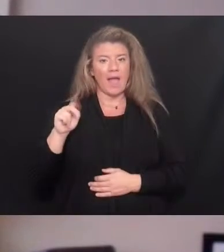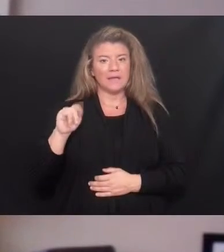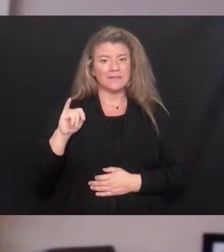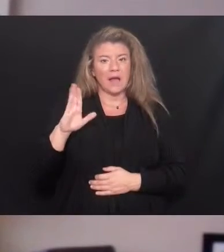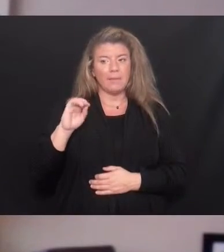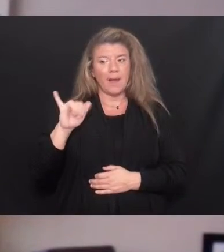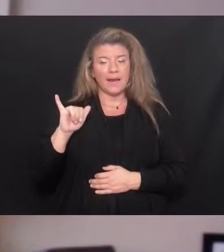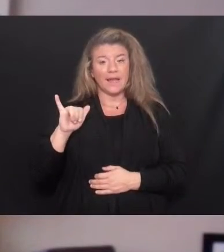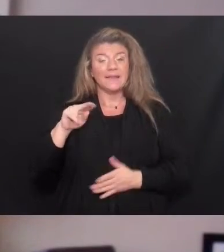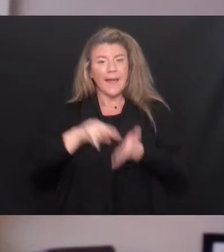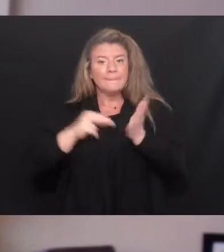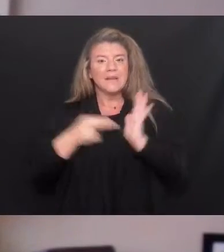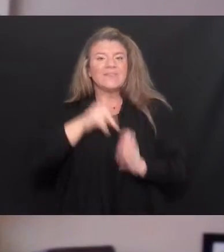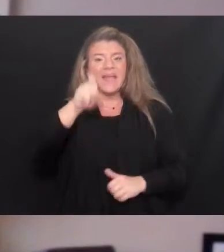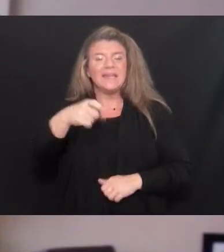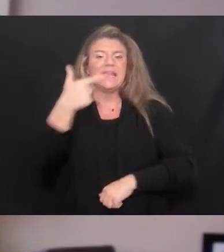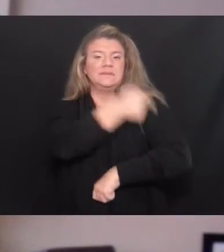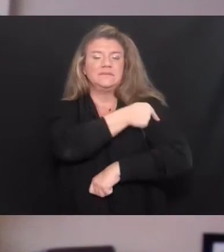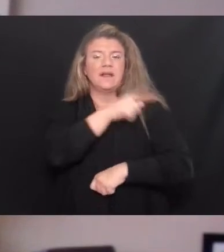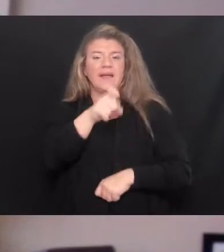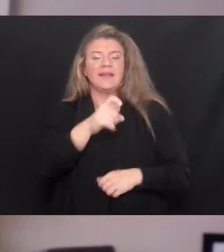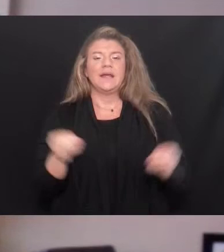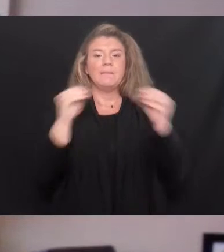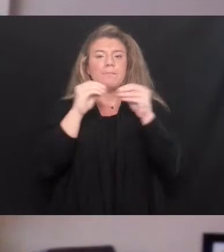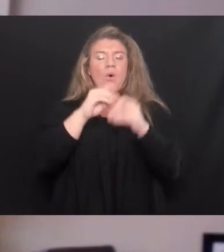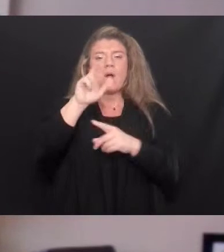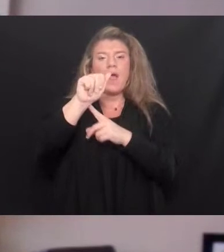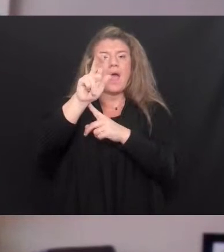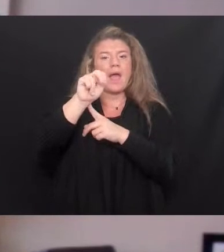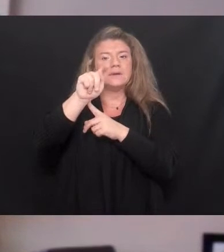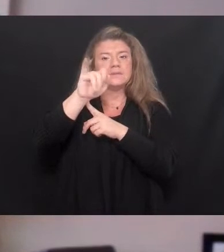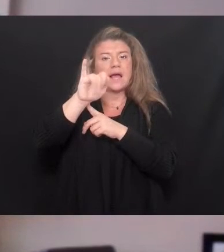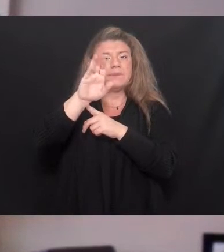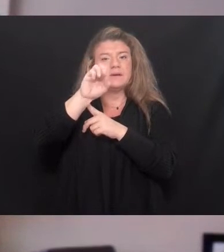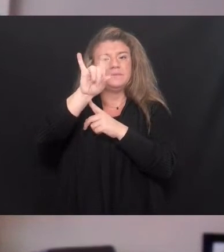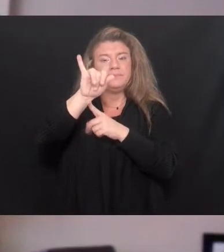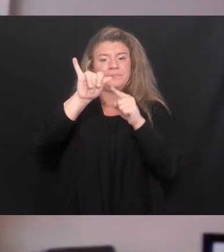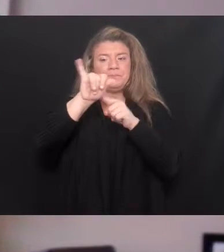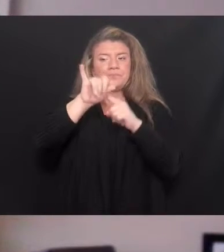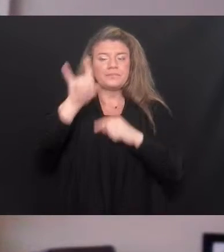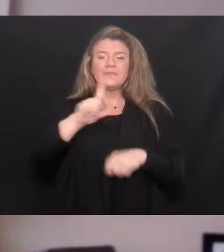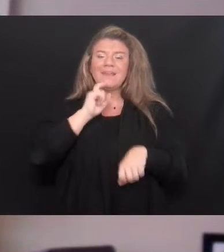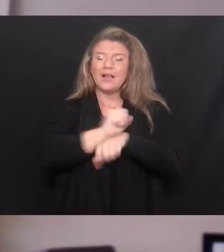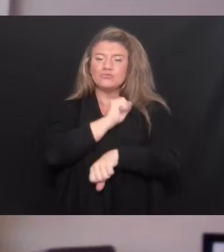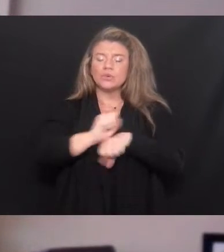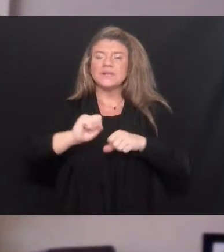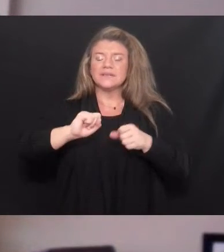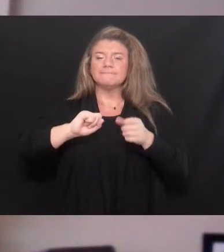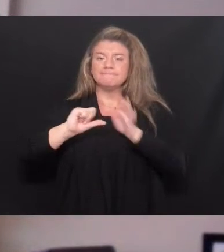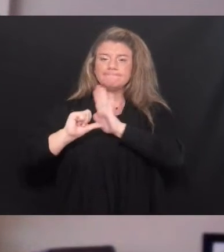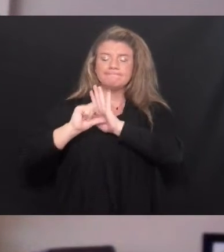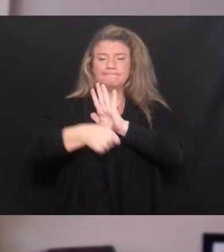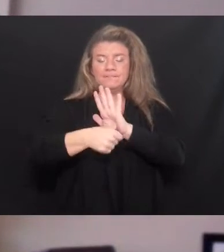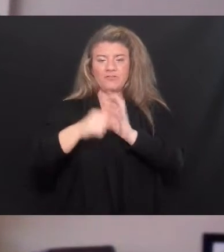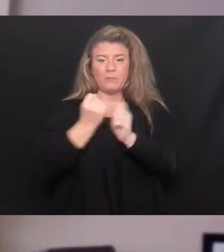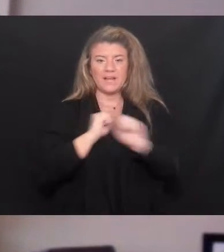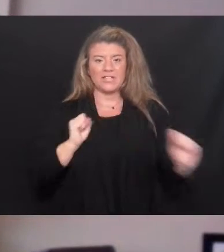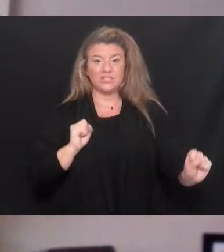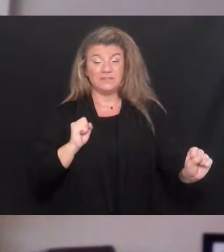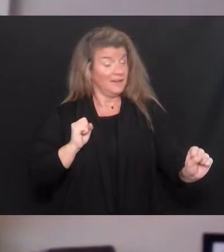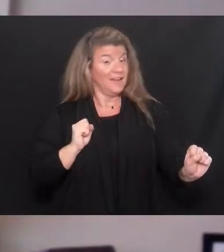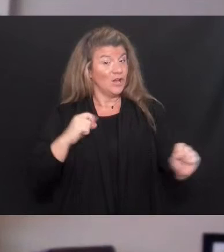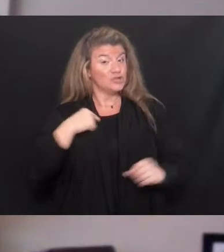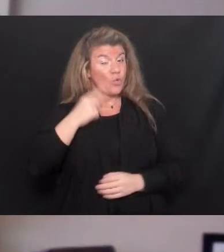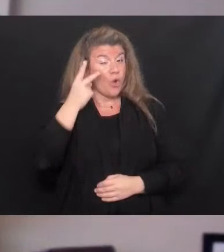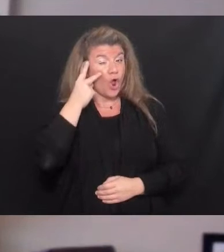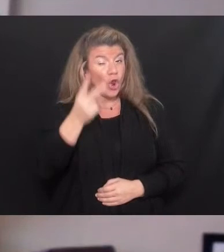need to be boosted up. They need more antibody, which is really the marker for protection. So we are looking at